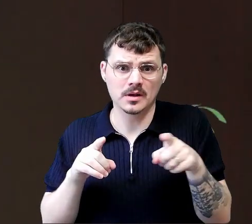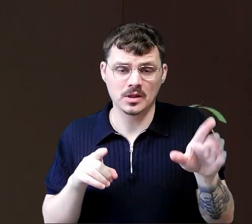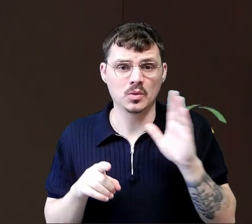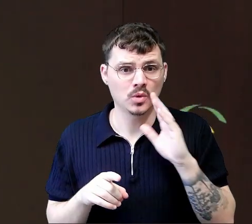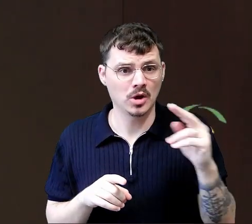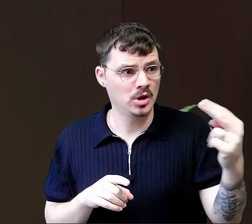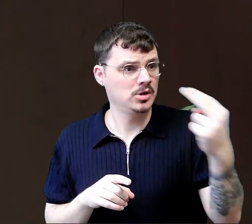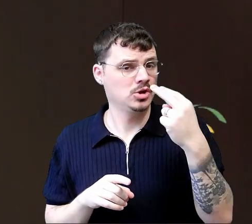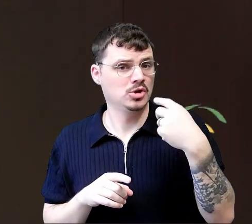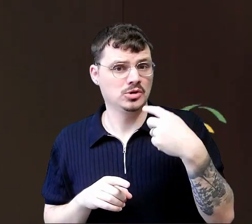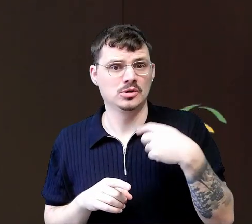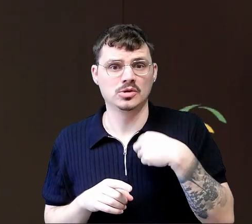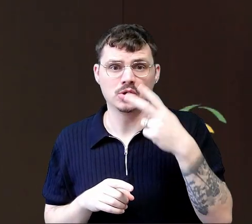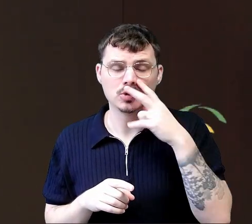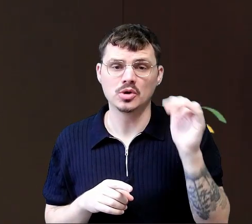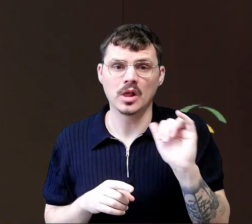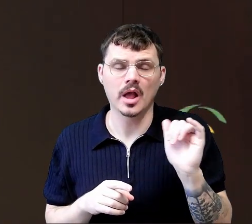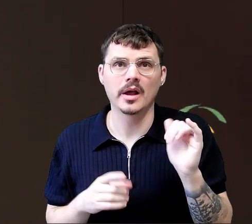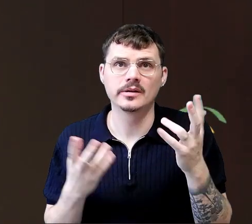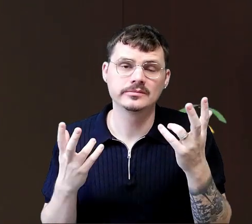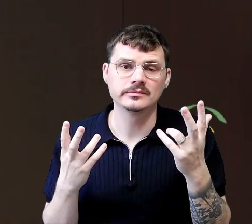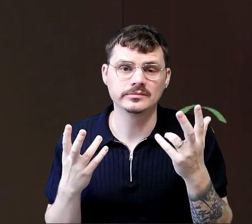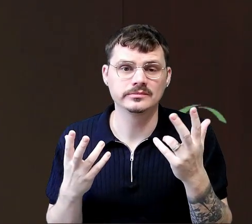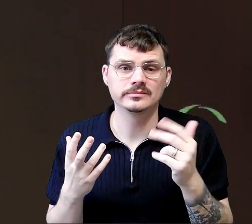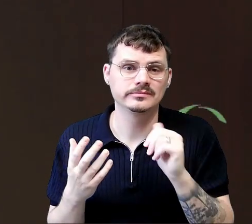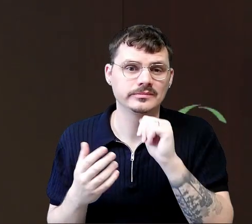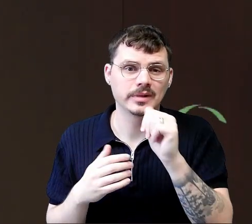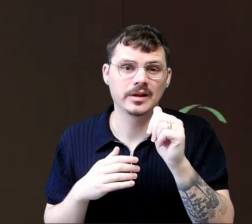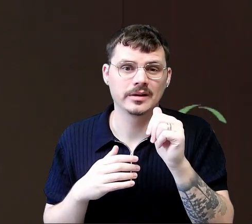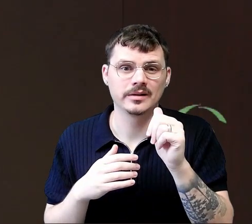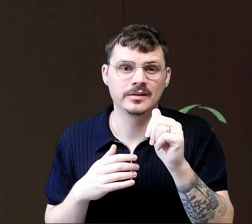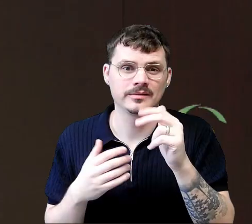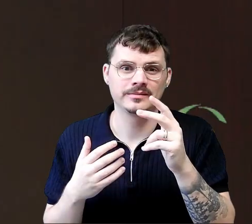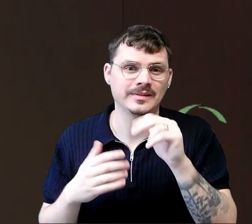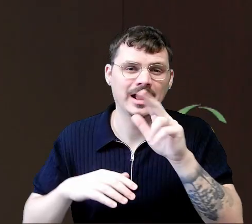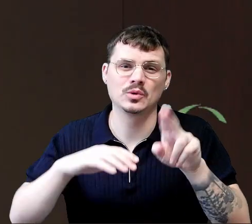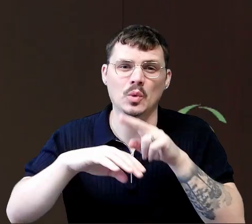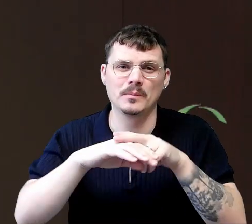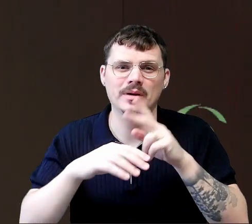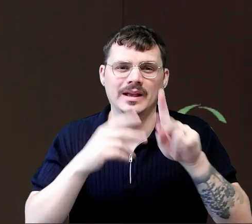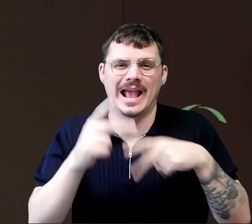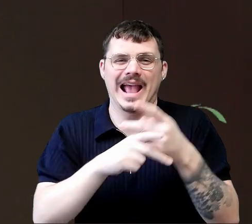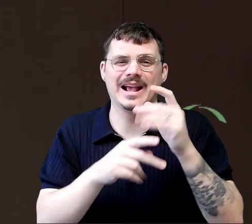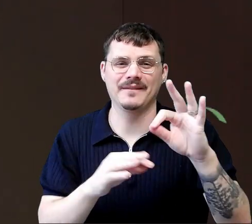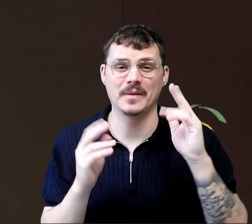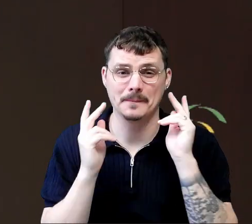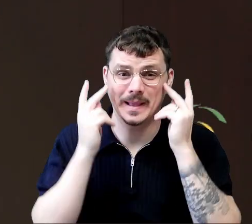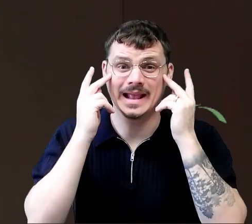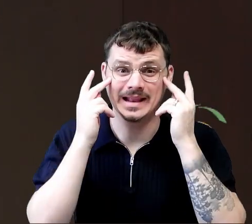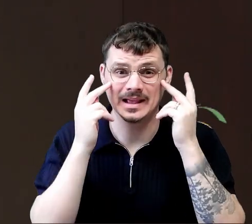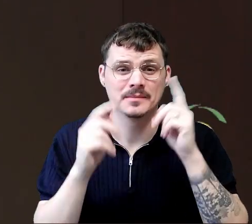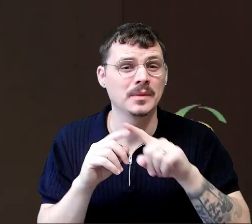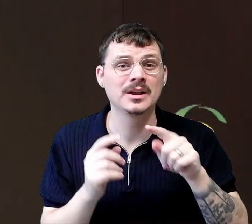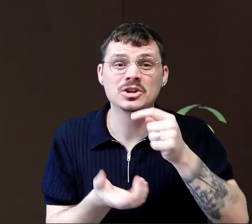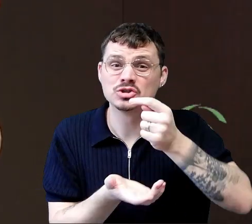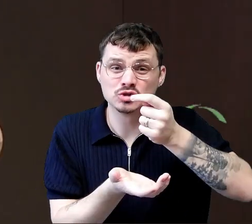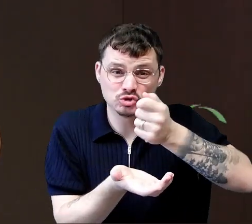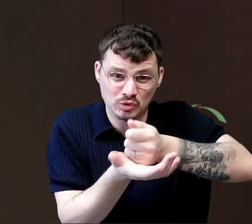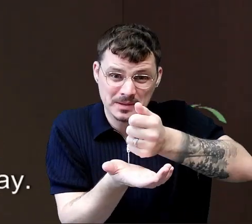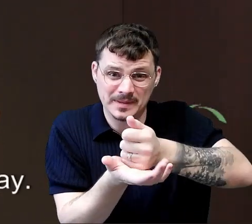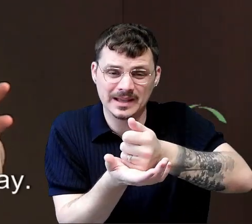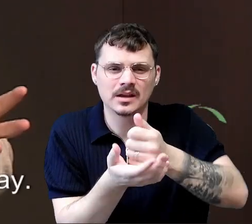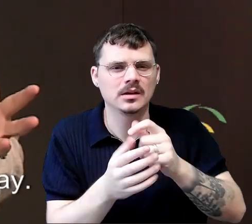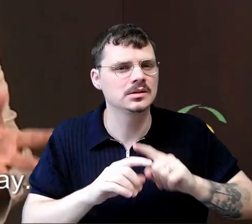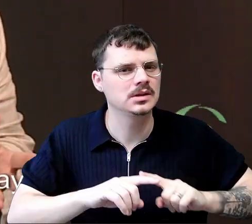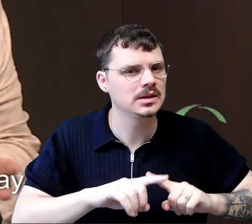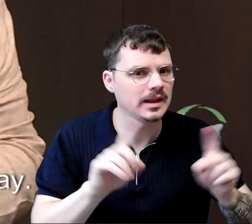all the world like they're having a very unusual type of panic attack. However, the treatment is completely different